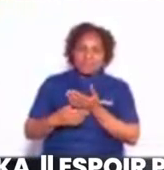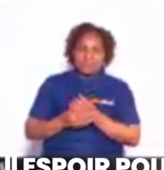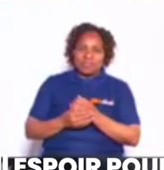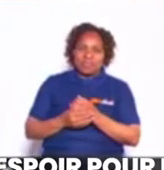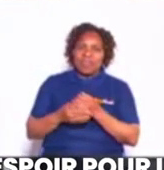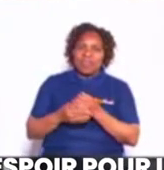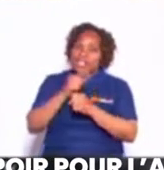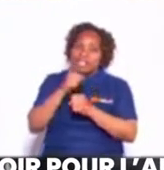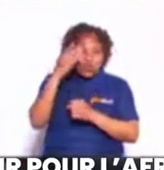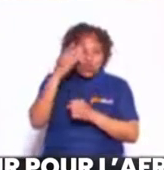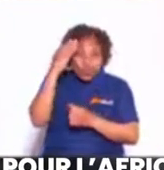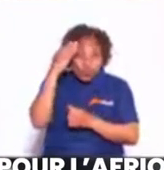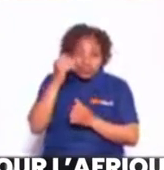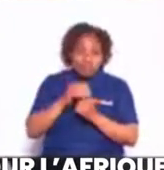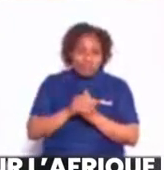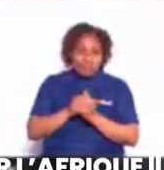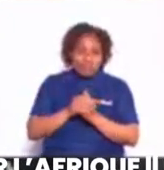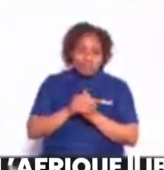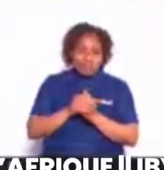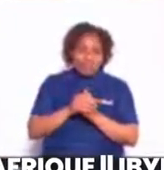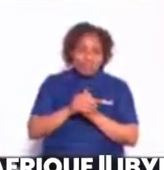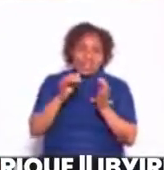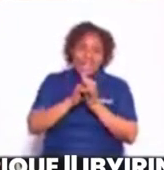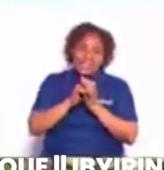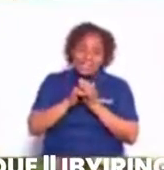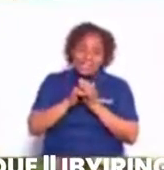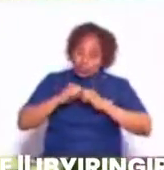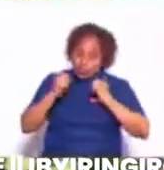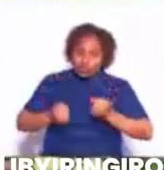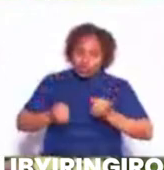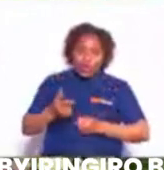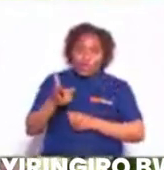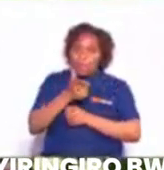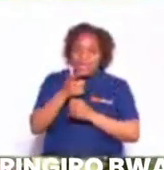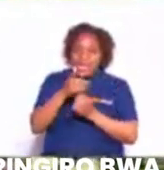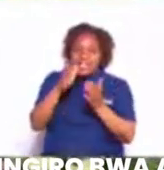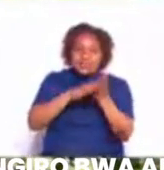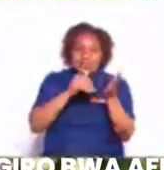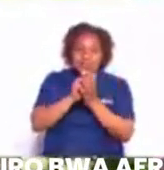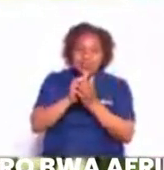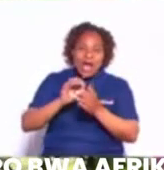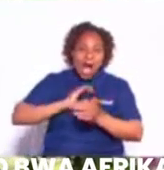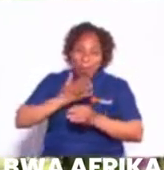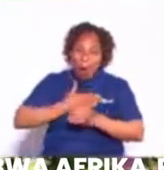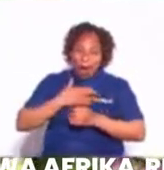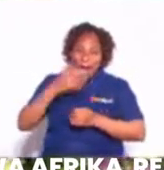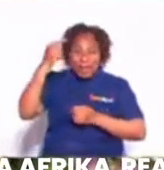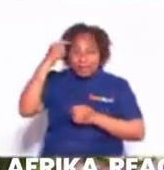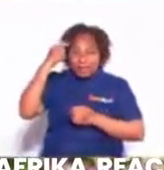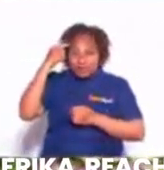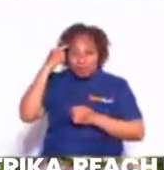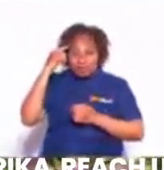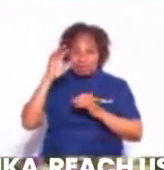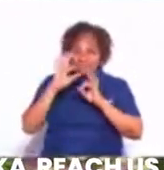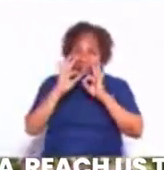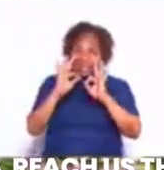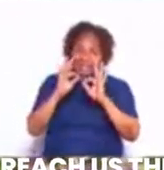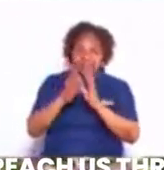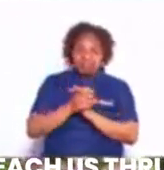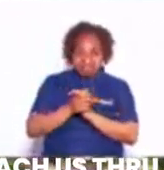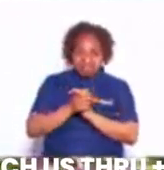Did you know that social media is destroying our emotional intelligence?